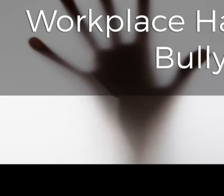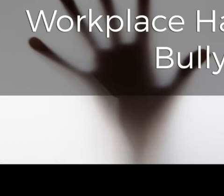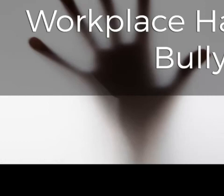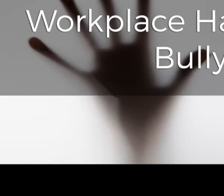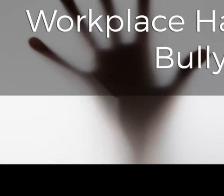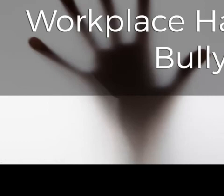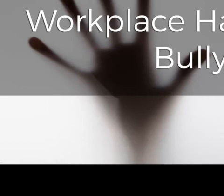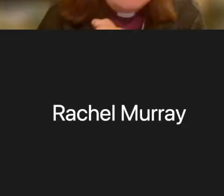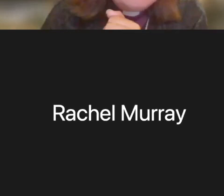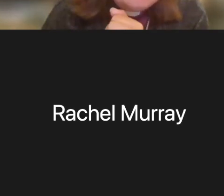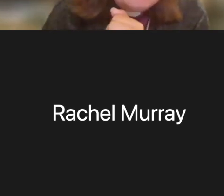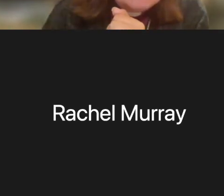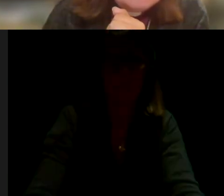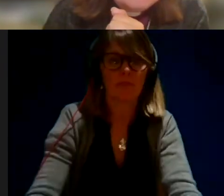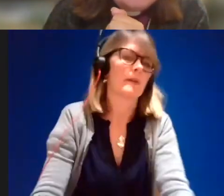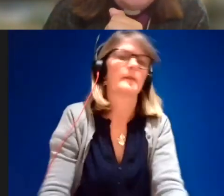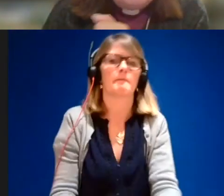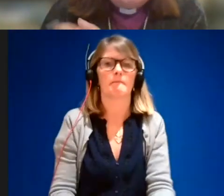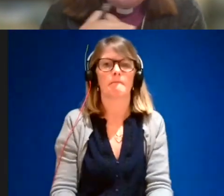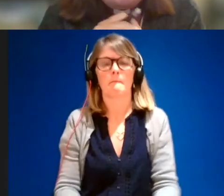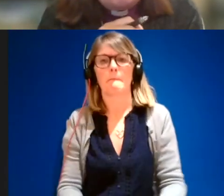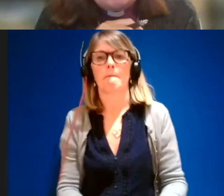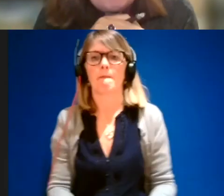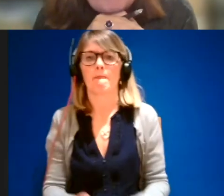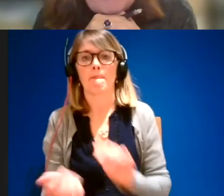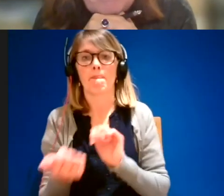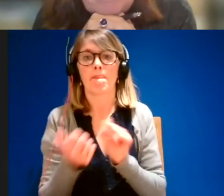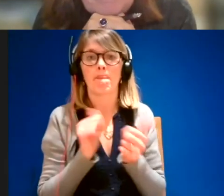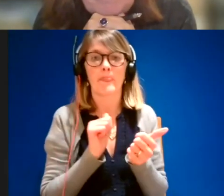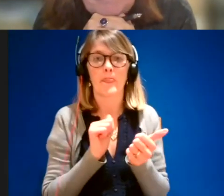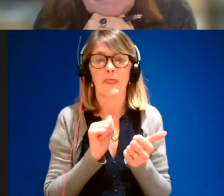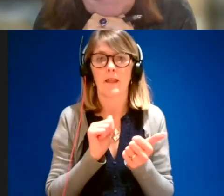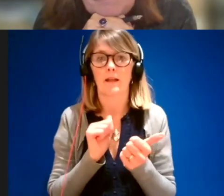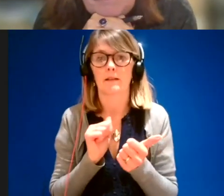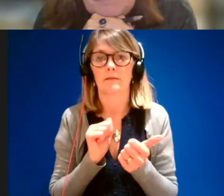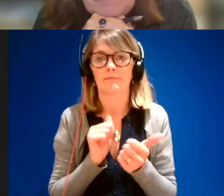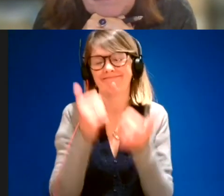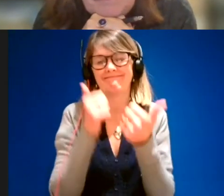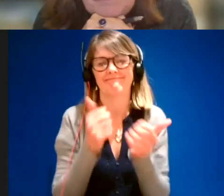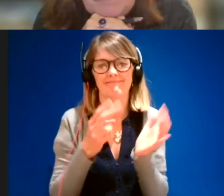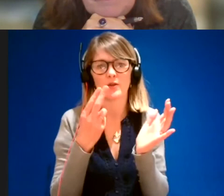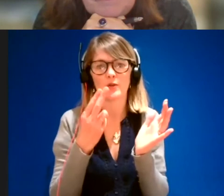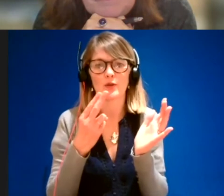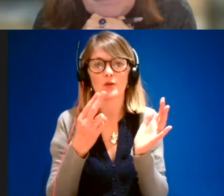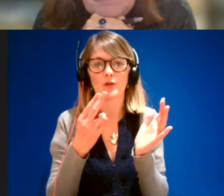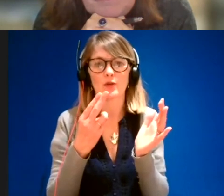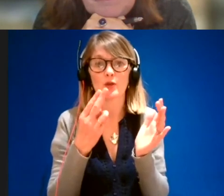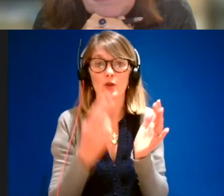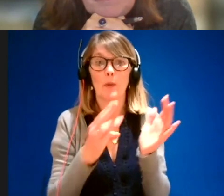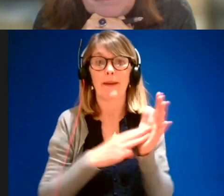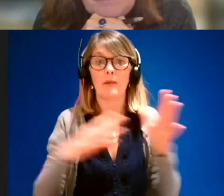Thank you, Liz. Thank you so much for that. We will take just a 2-minute break before we go